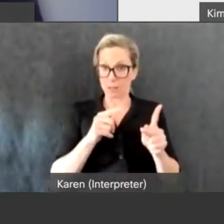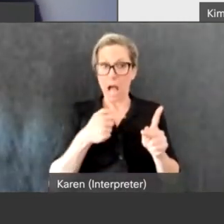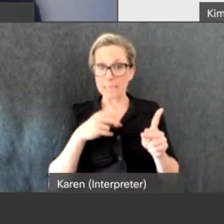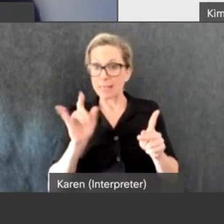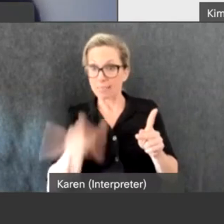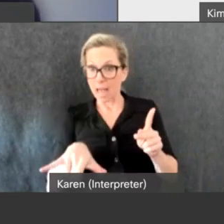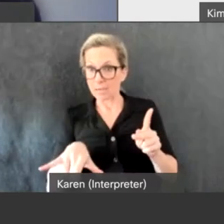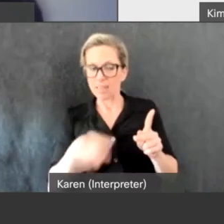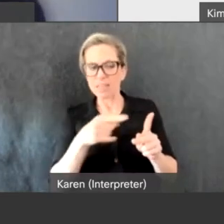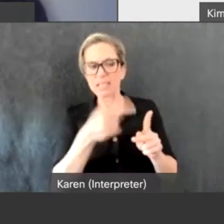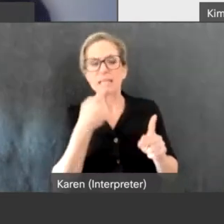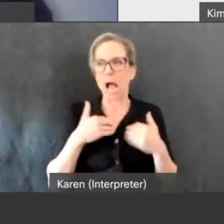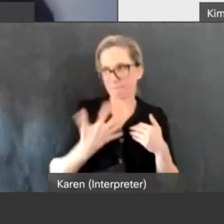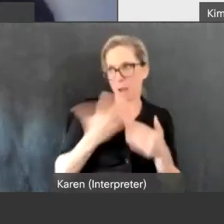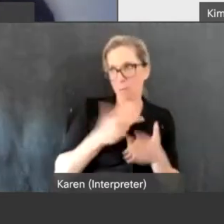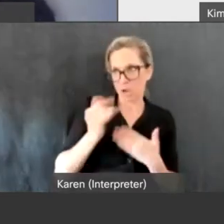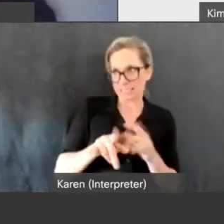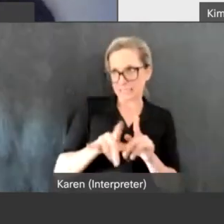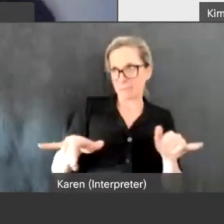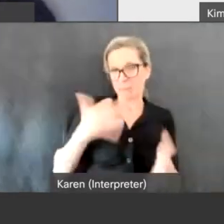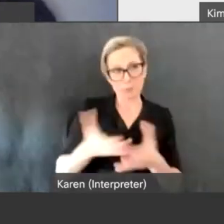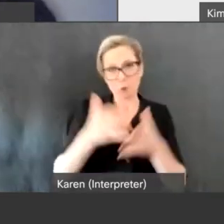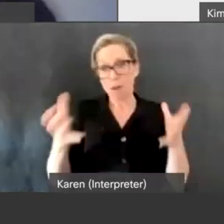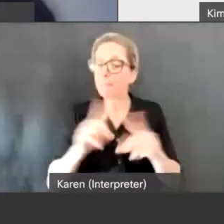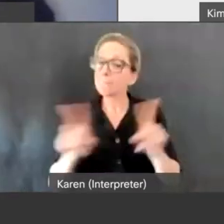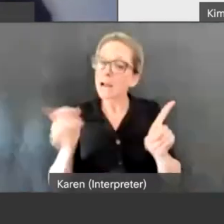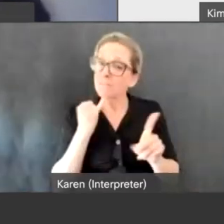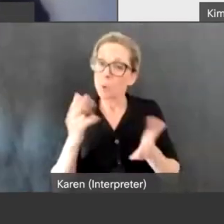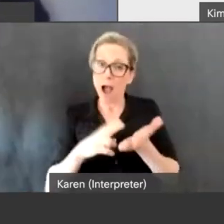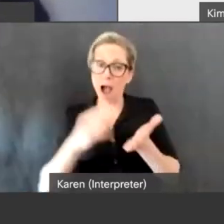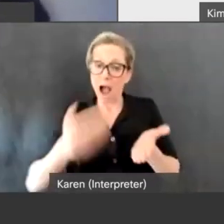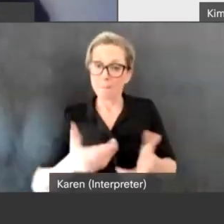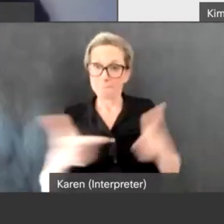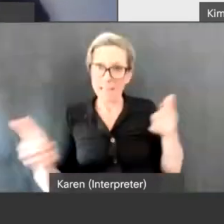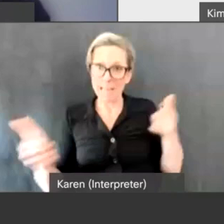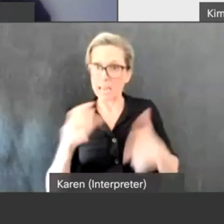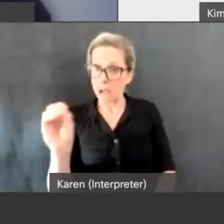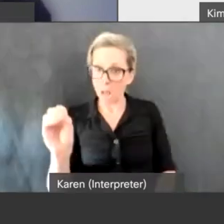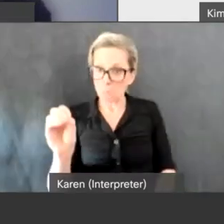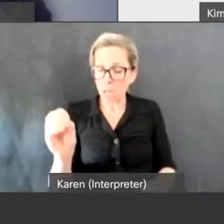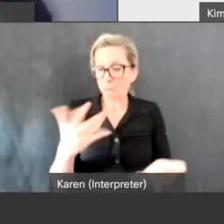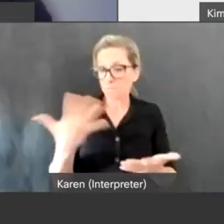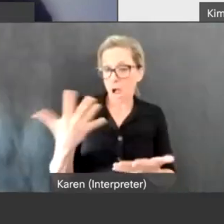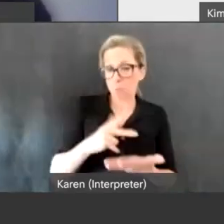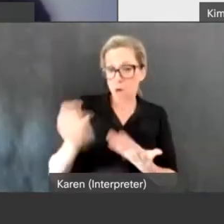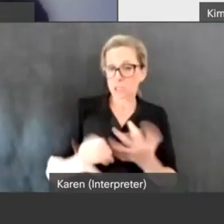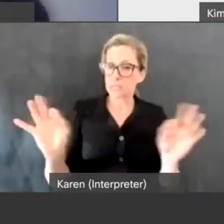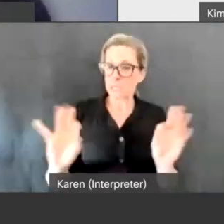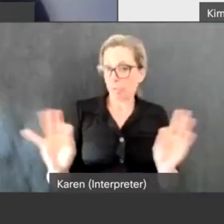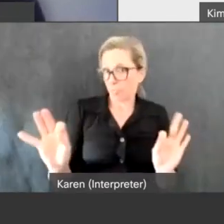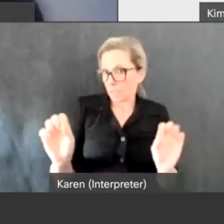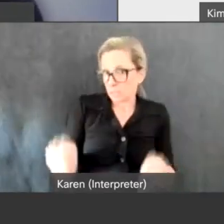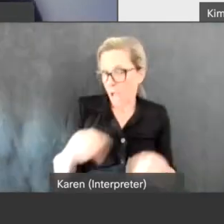that might be too much for them. But if you're hiring a massive company, 5 projects is nothing. So you want to ask how